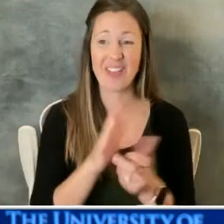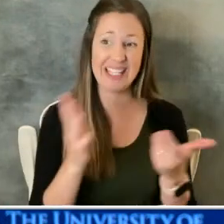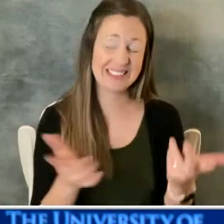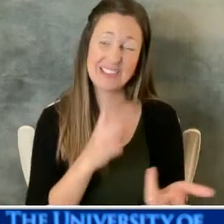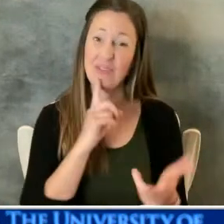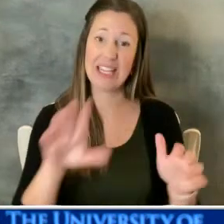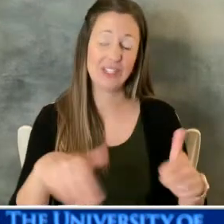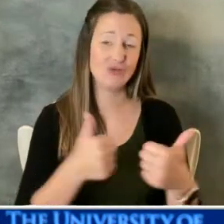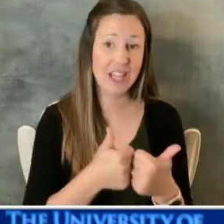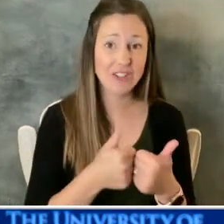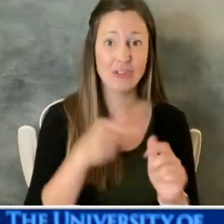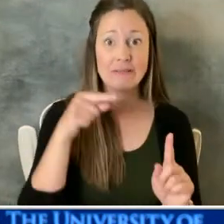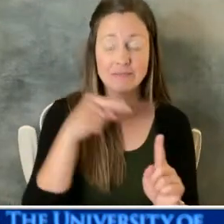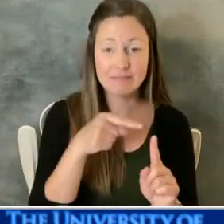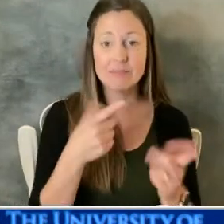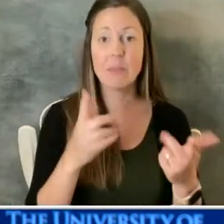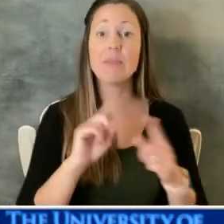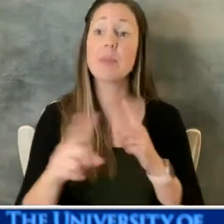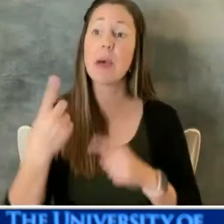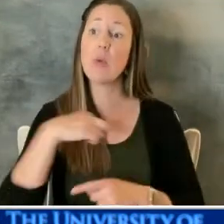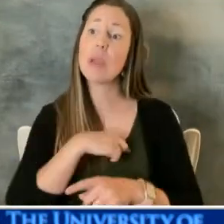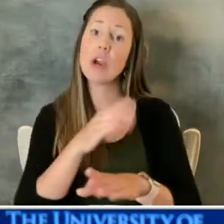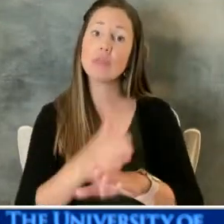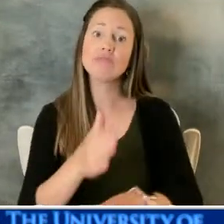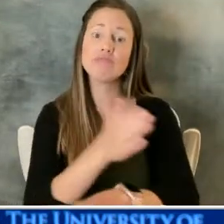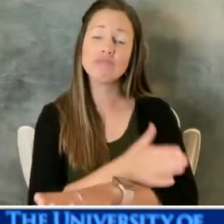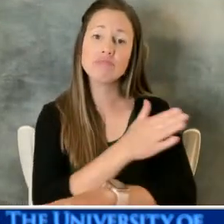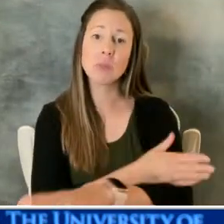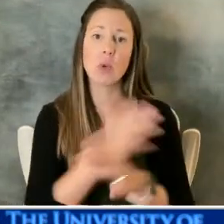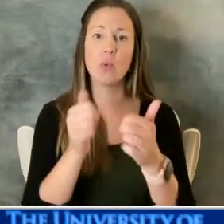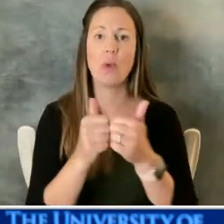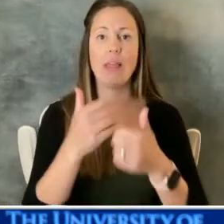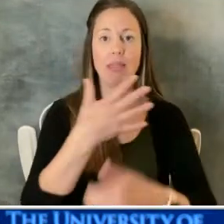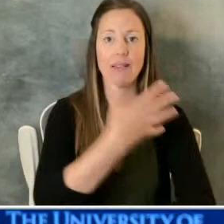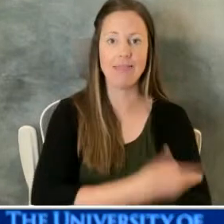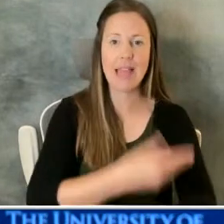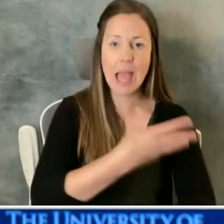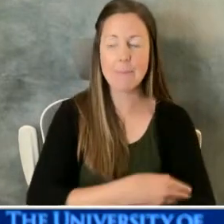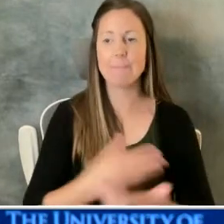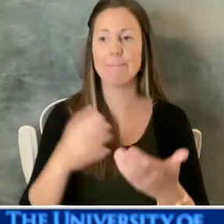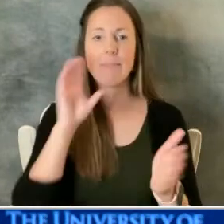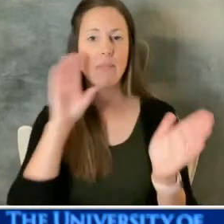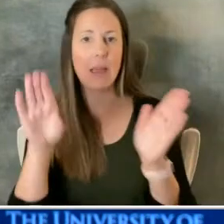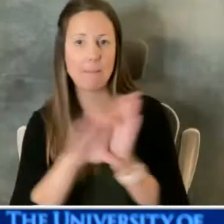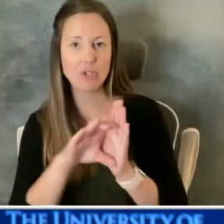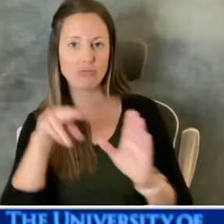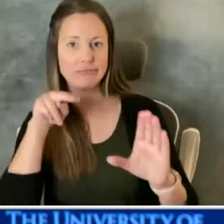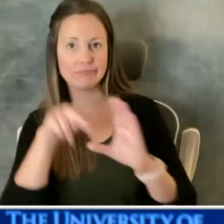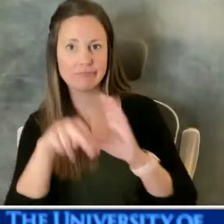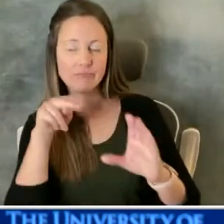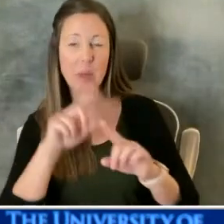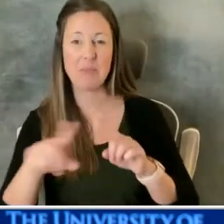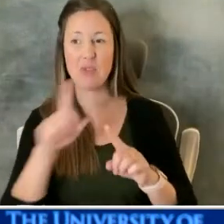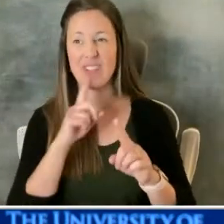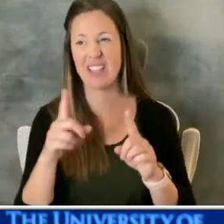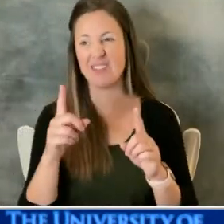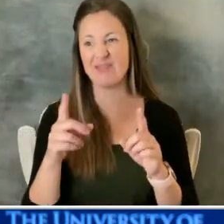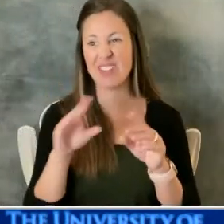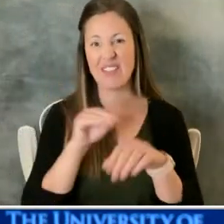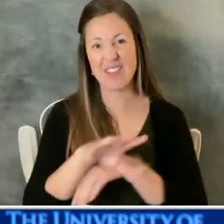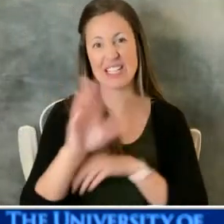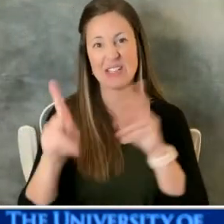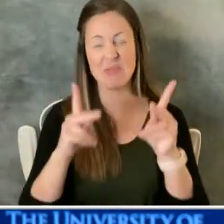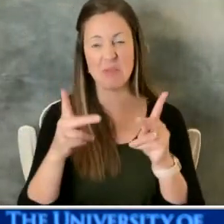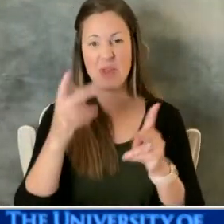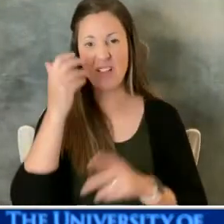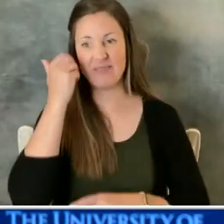on objective findings such as labs and imaging, but we know it is affecting people's daily lives continuously. It continues